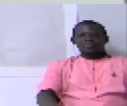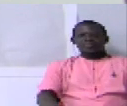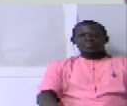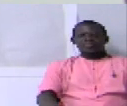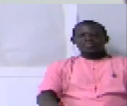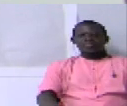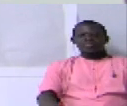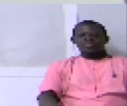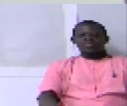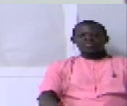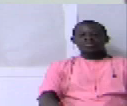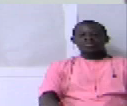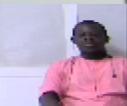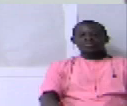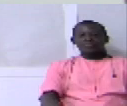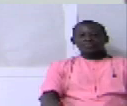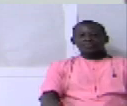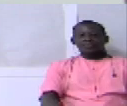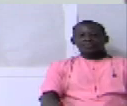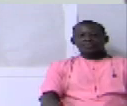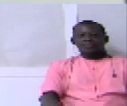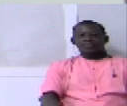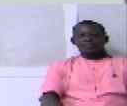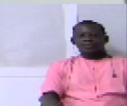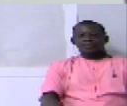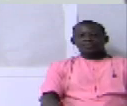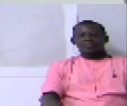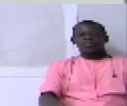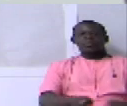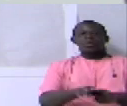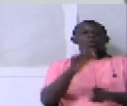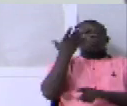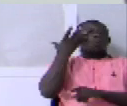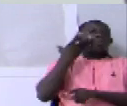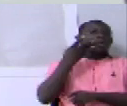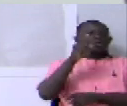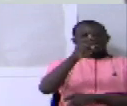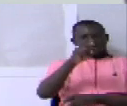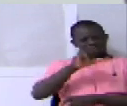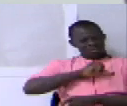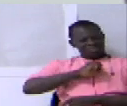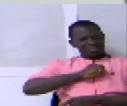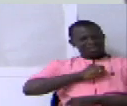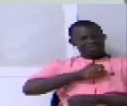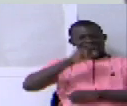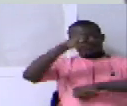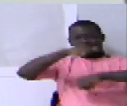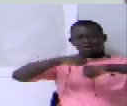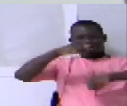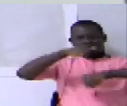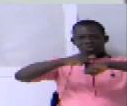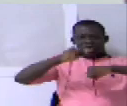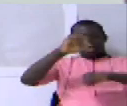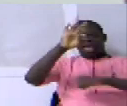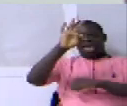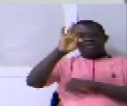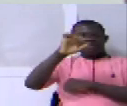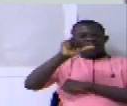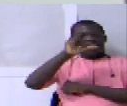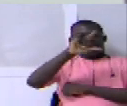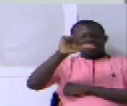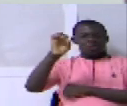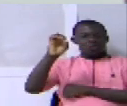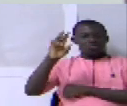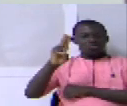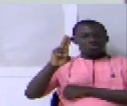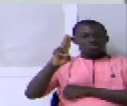aning dalilol menu ya sabu. When you tortured Fallou, Briye Fallou lipa foka